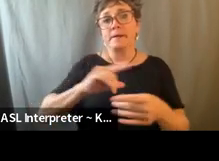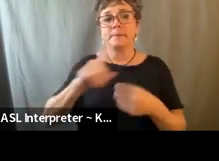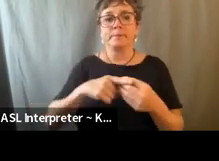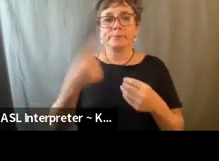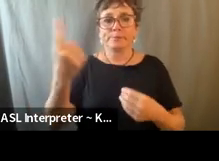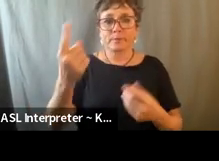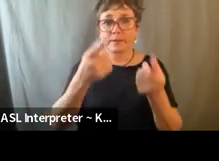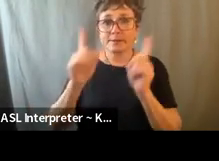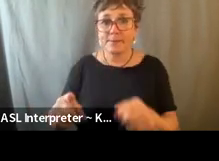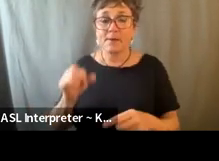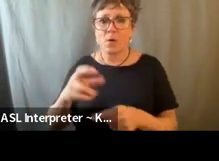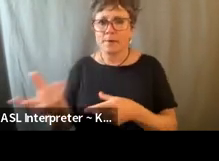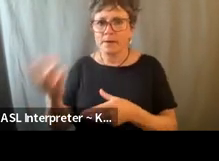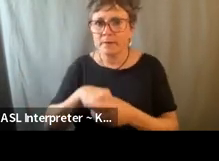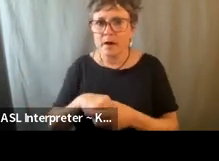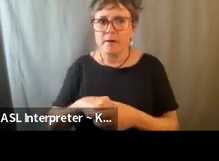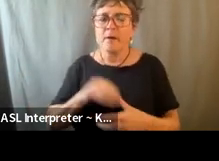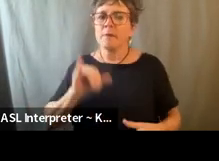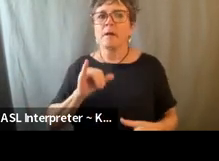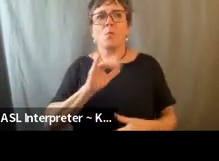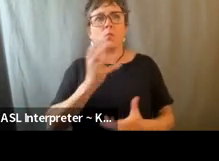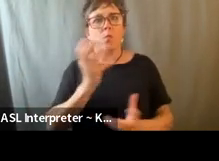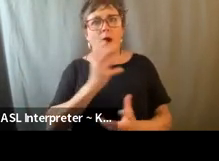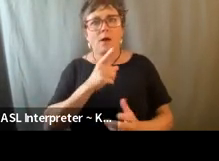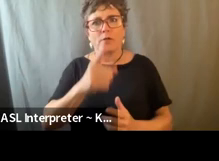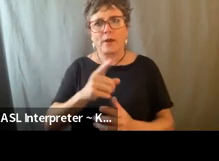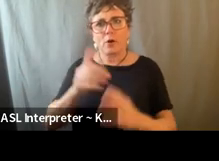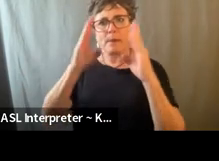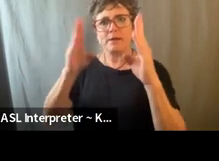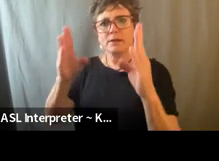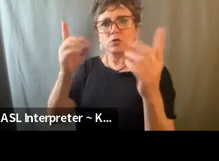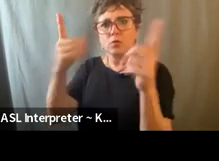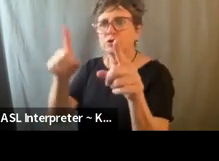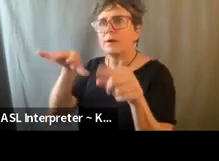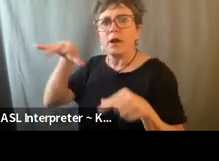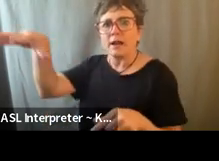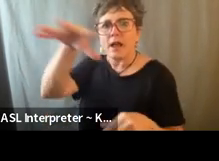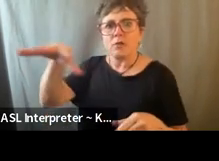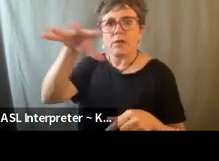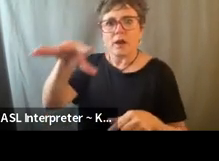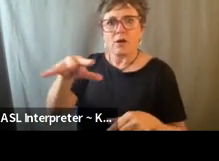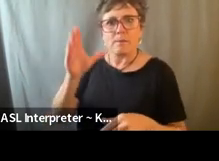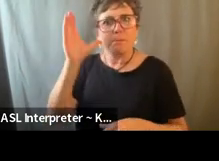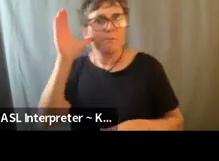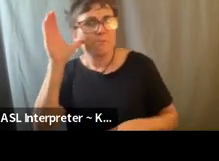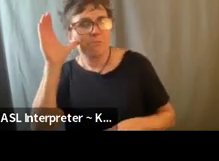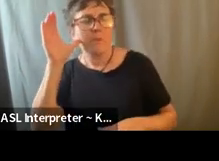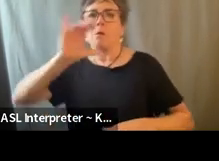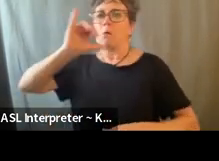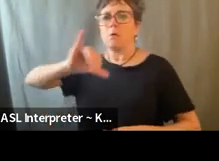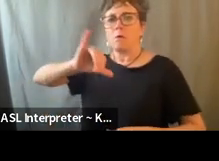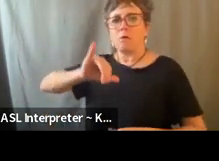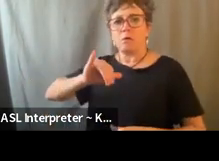At least for me, I'm like, wow, they're paying attention. They're listening and seeing what's happening. Mm-hmm. Yeah. And I think that's a really